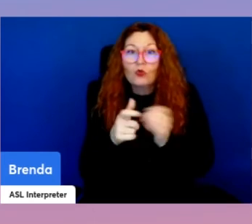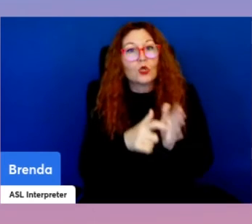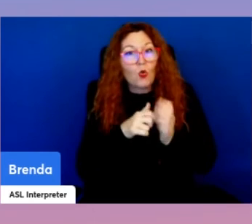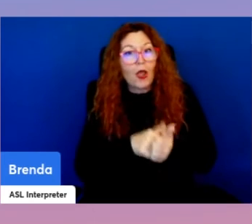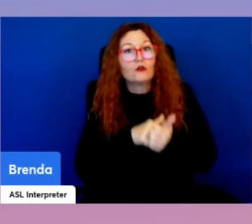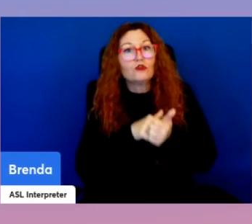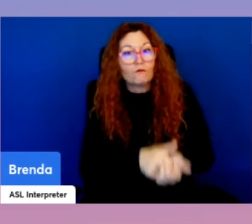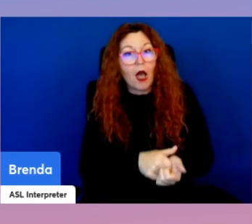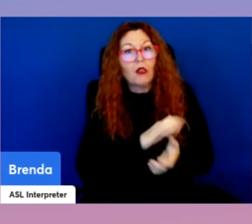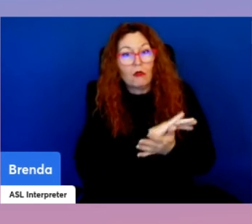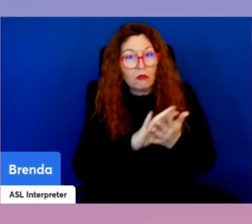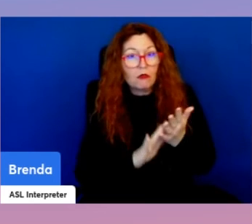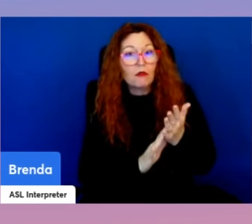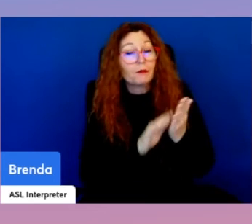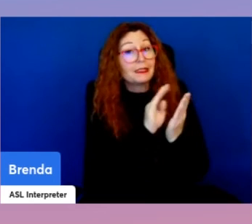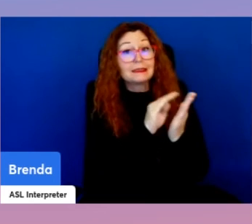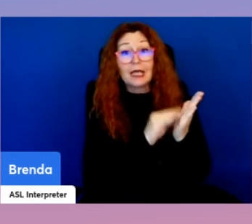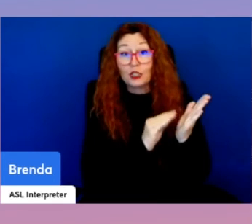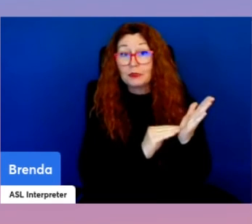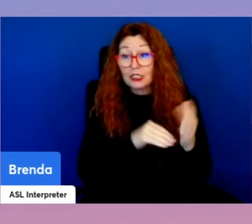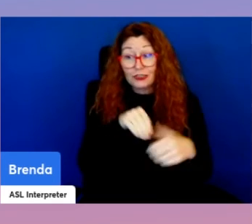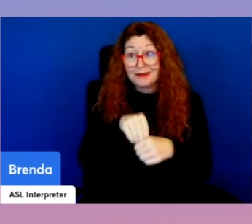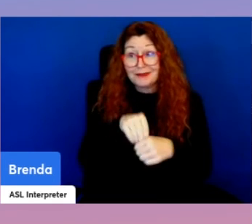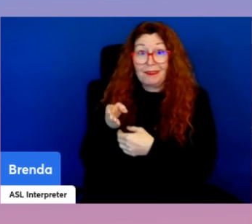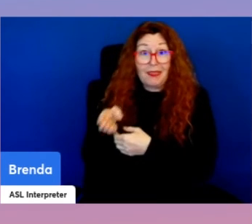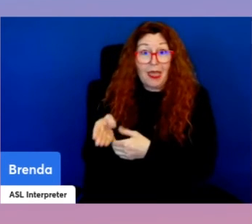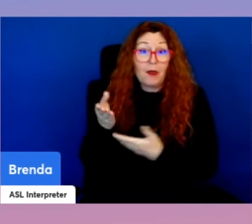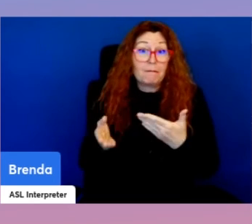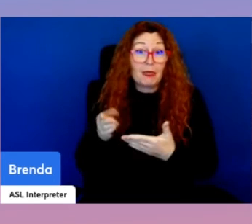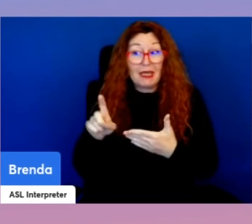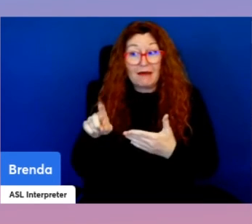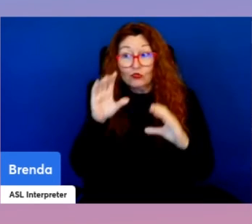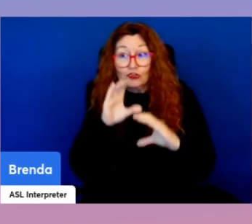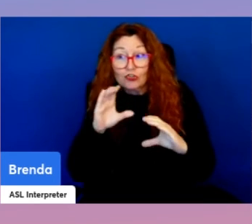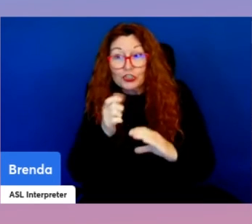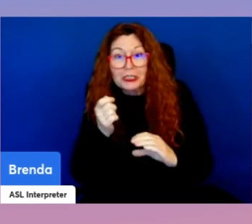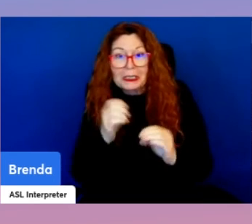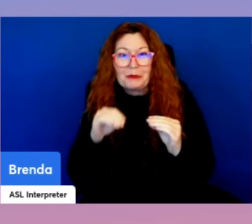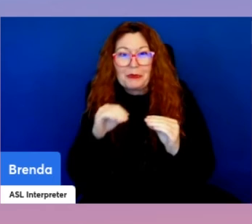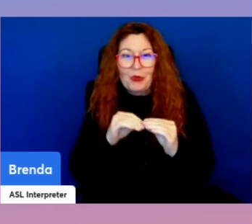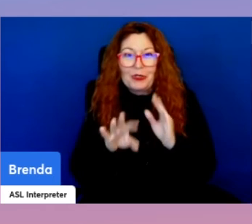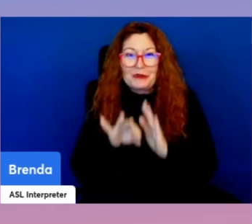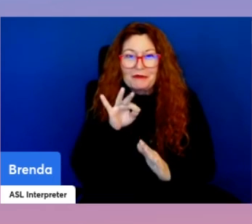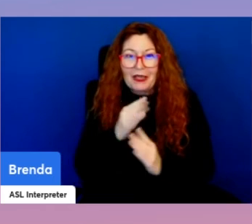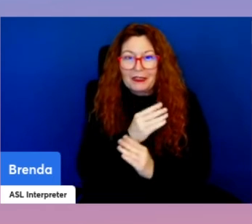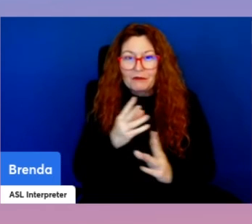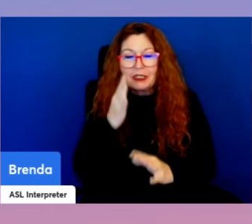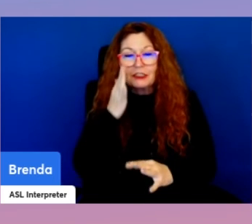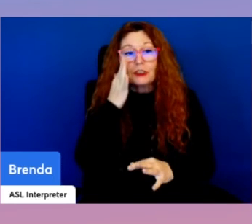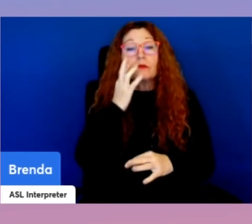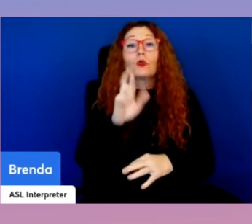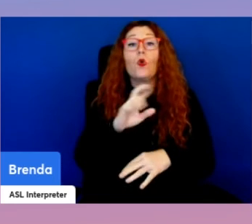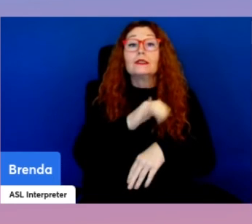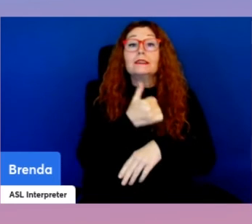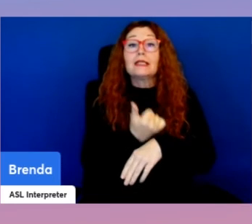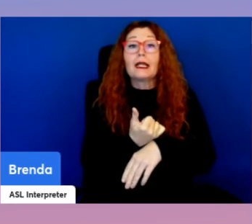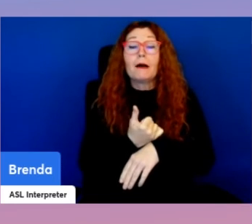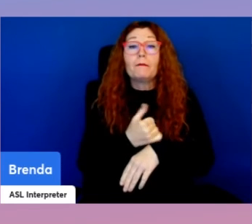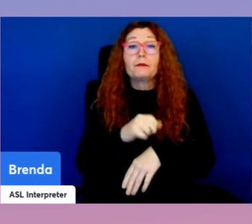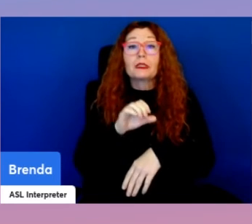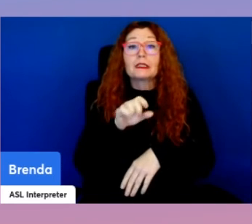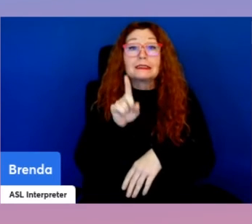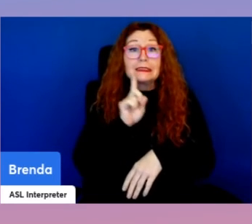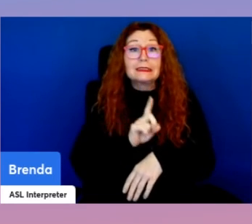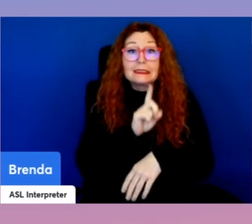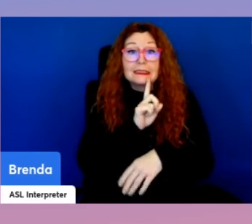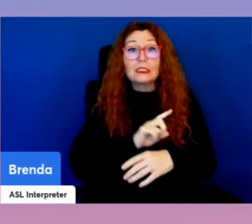It's documented. It's in the documentation, but you might have to look a little bit hard for it, where you have to set up single zone node pools